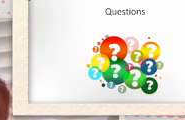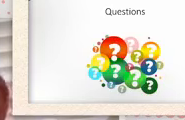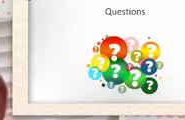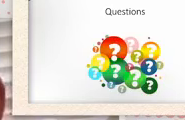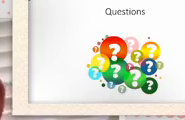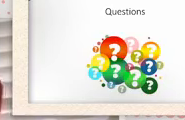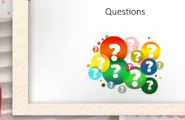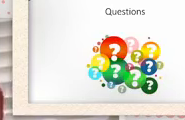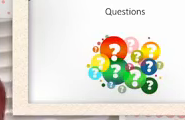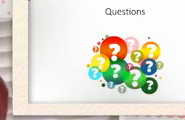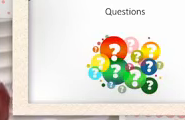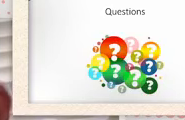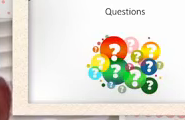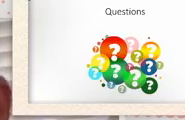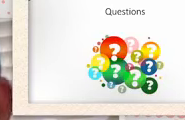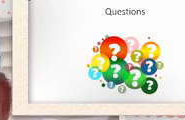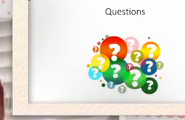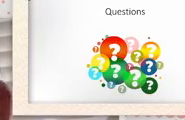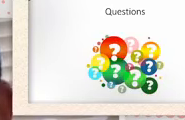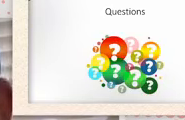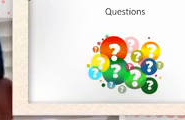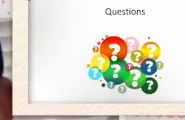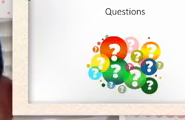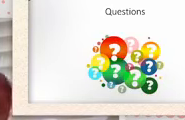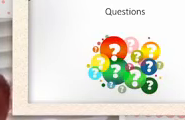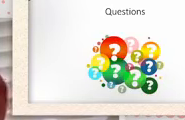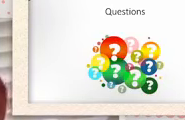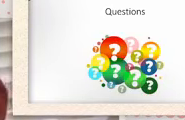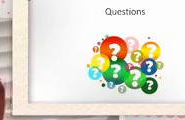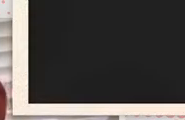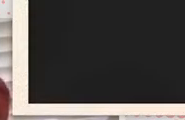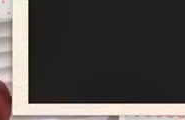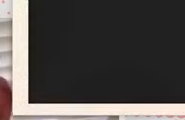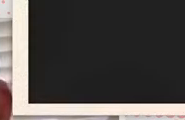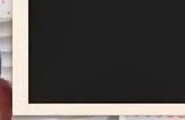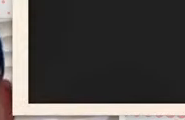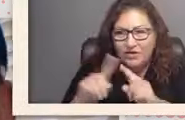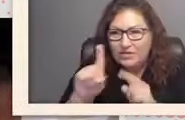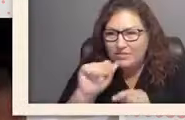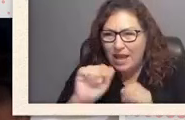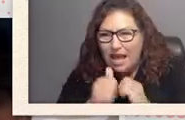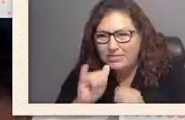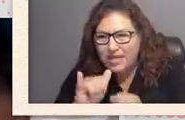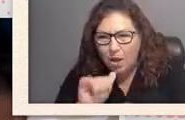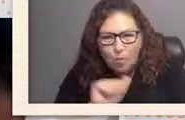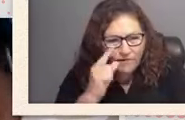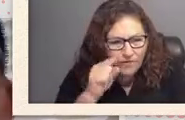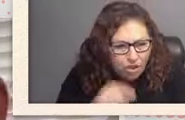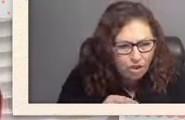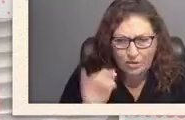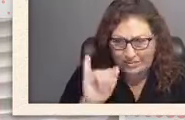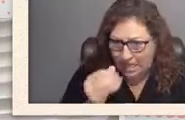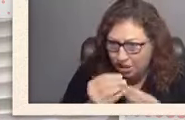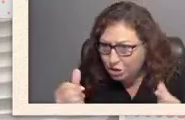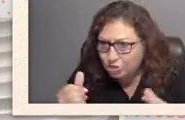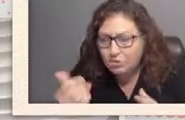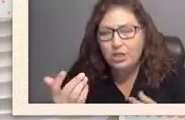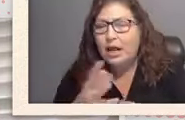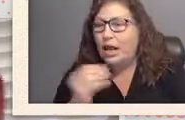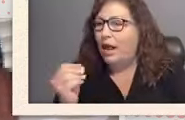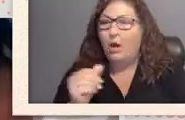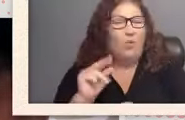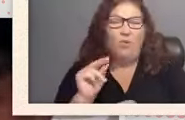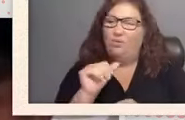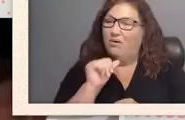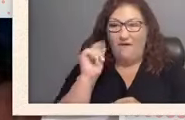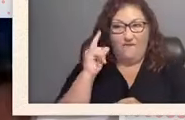enough table to ask voters with different disabilities, like, hey, how does this work for you? And is this a solution? And, oh, it's not for this